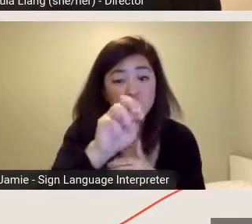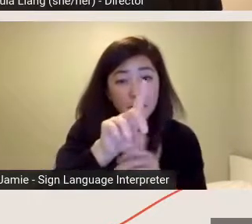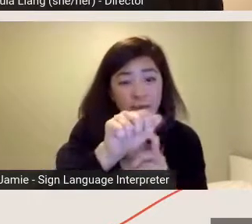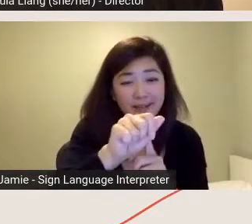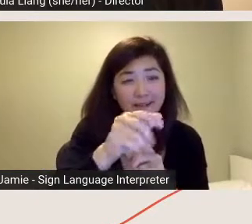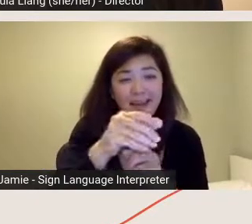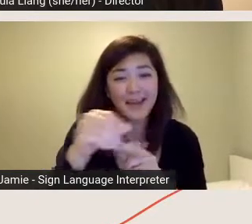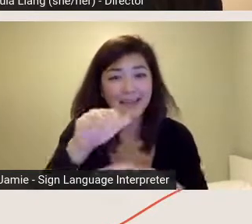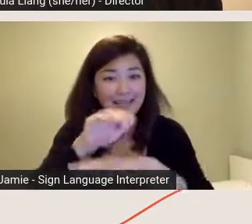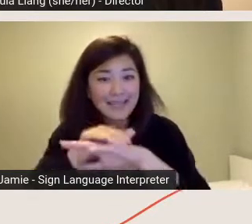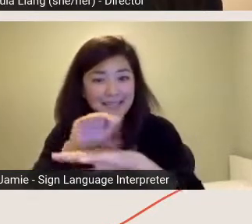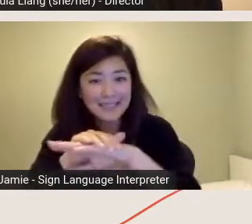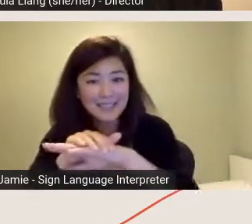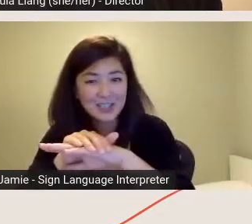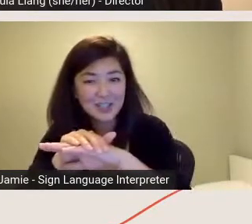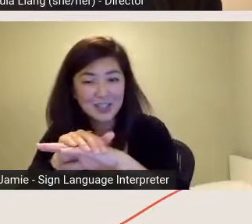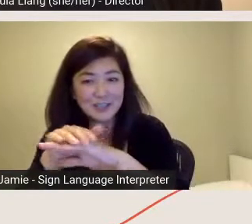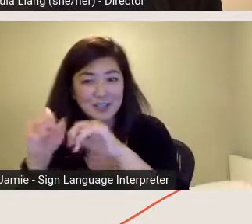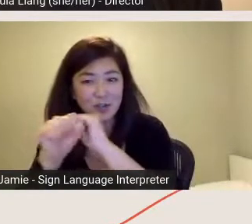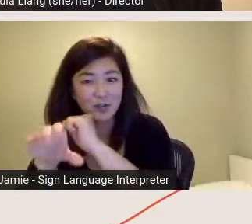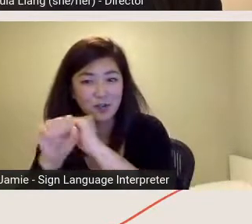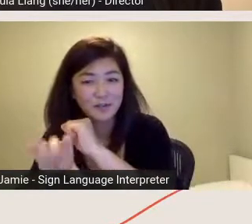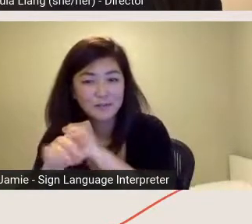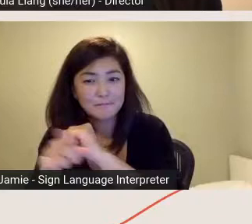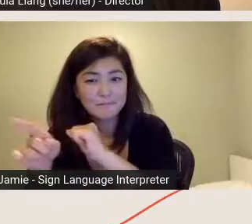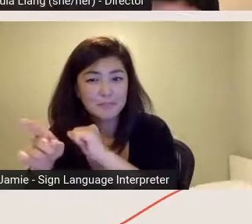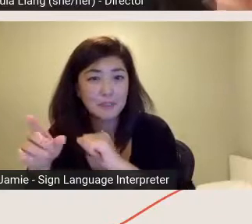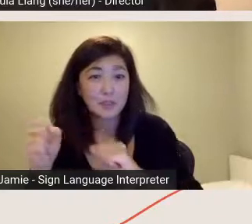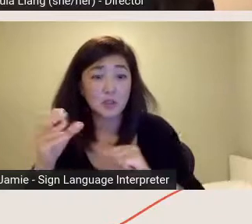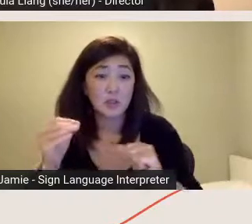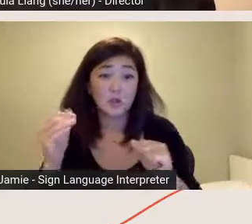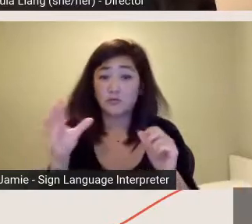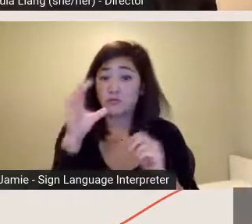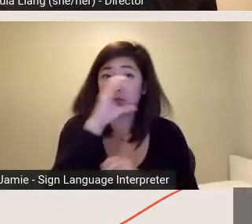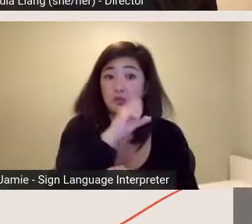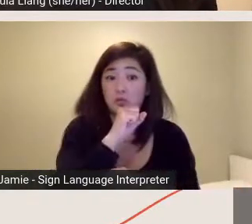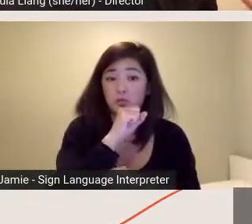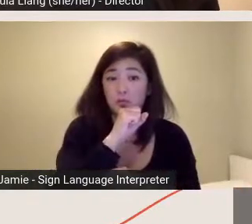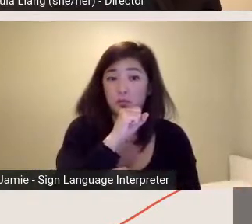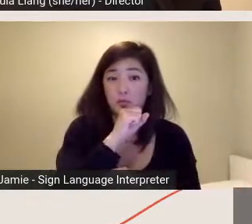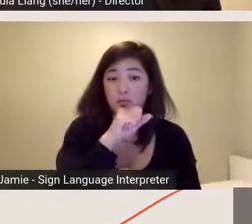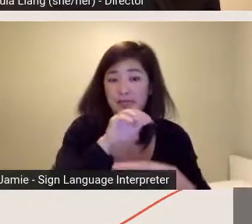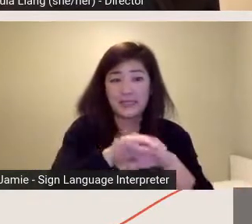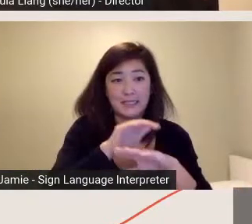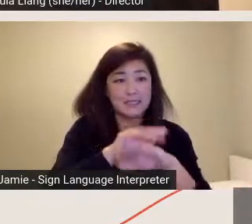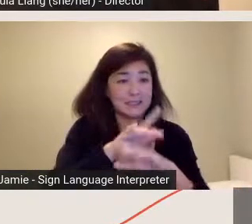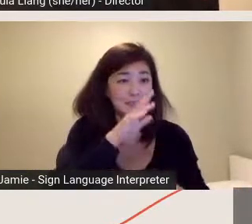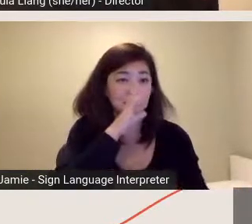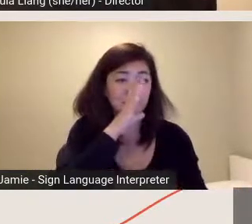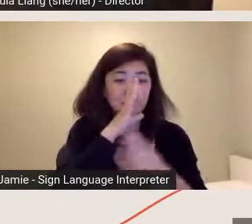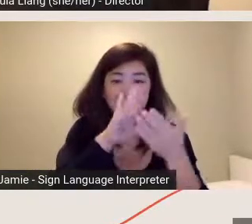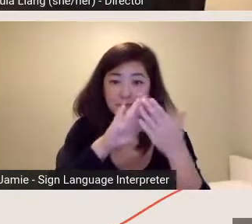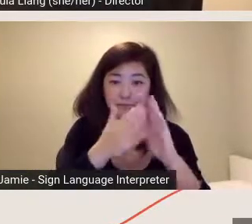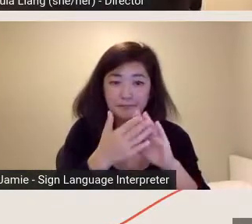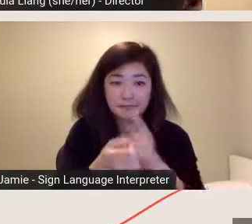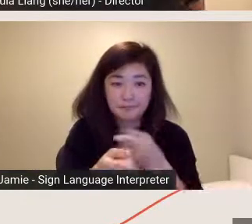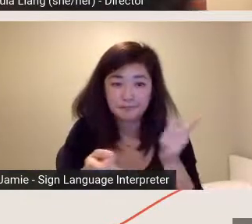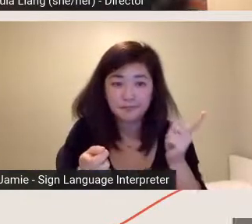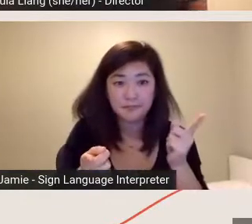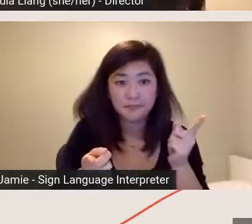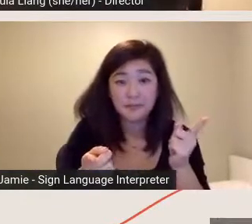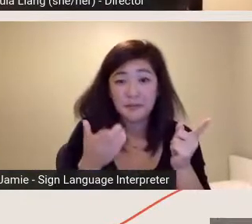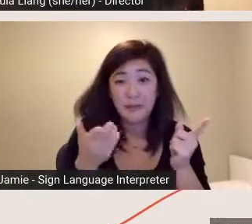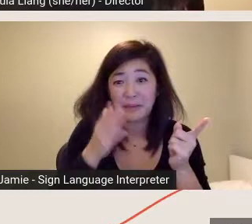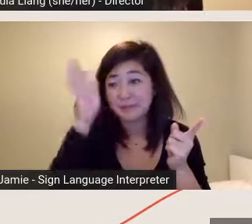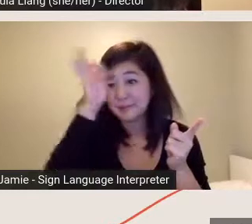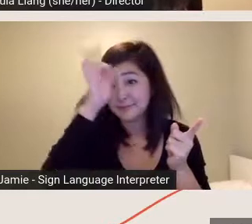sources. So some of the things that we can assume in our, you know, English speaking woke kind of community that people know are not things that they